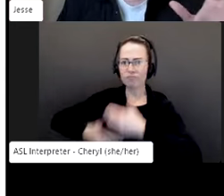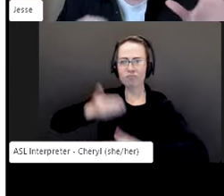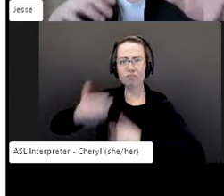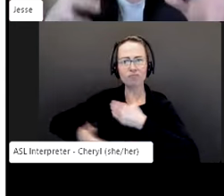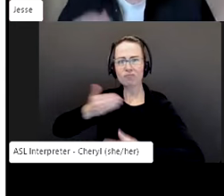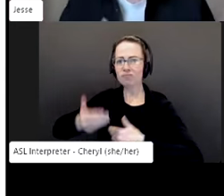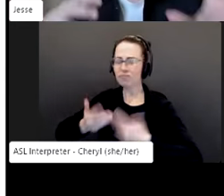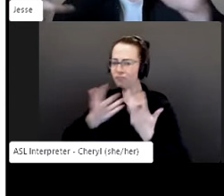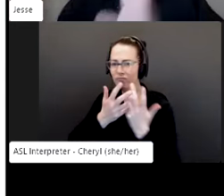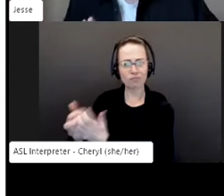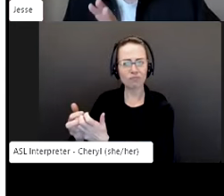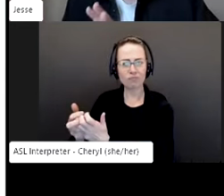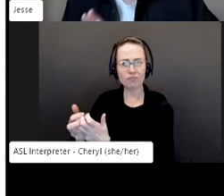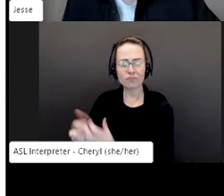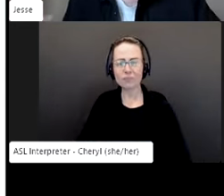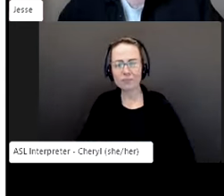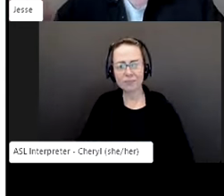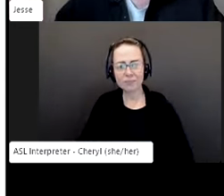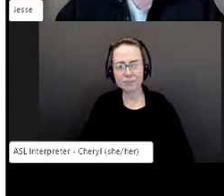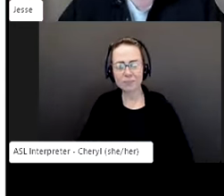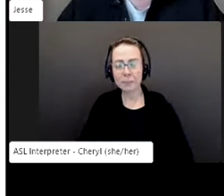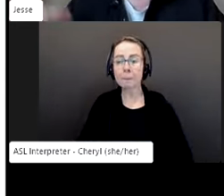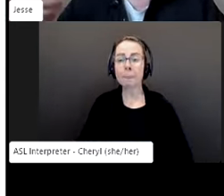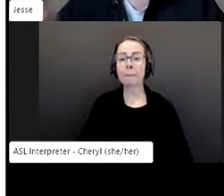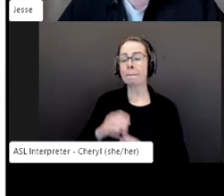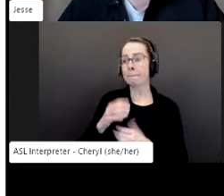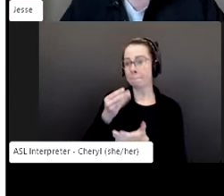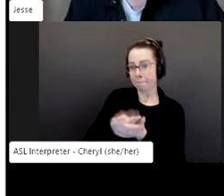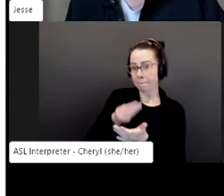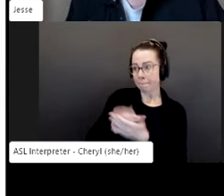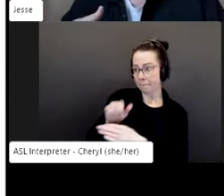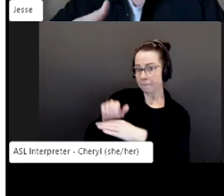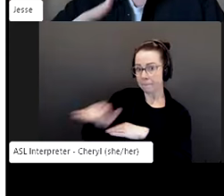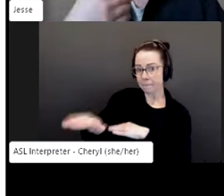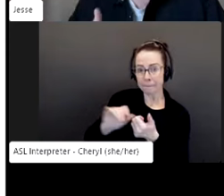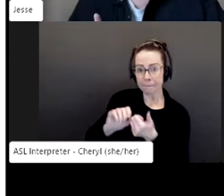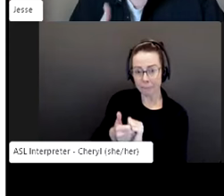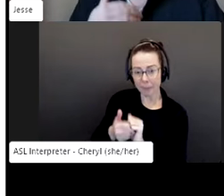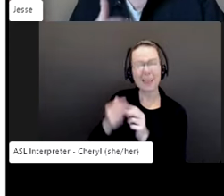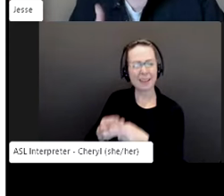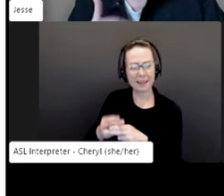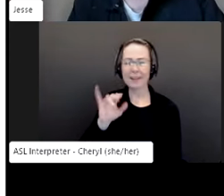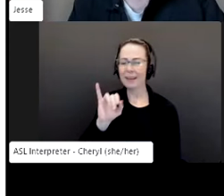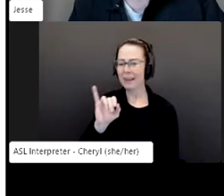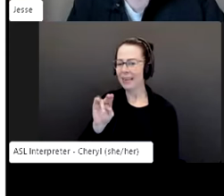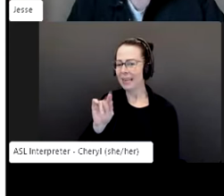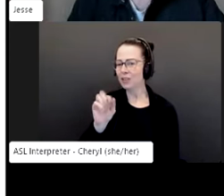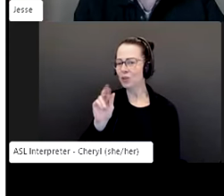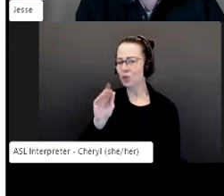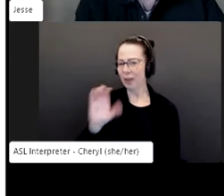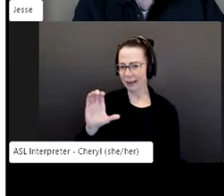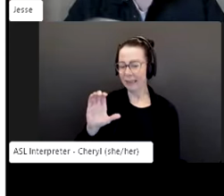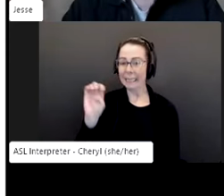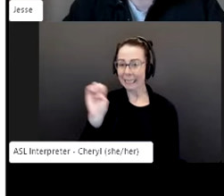so an Interact e-transfer is how you send money to another person. And in general, it is free